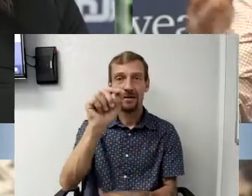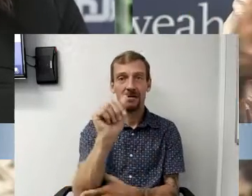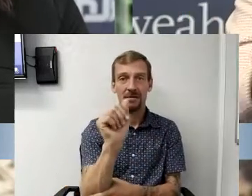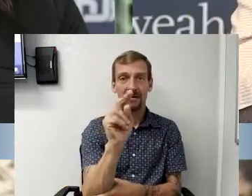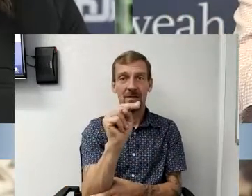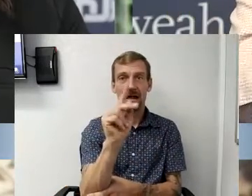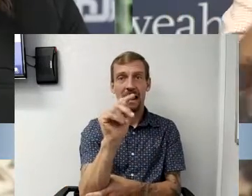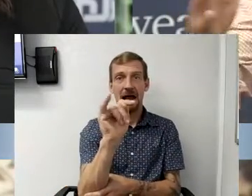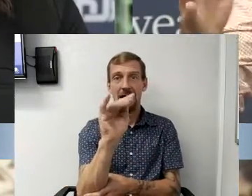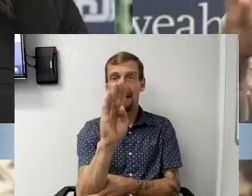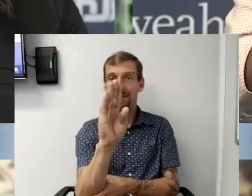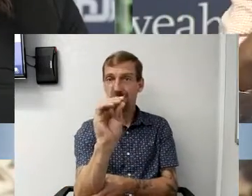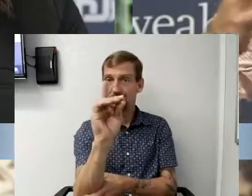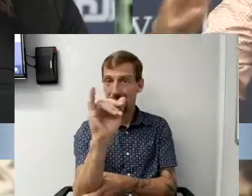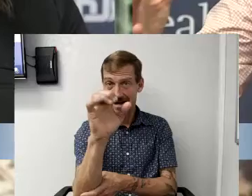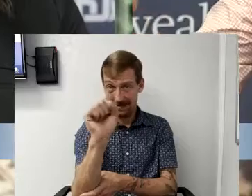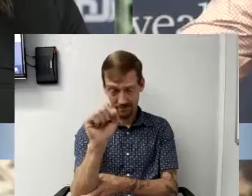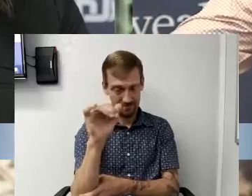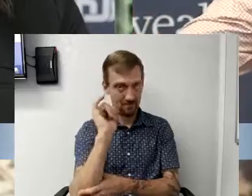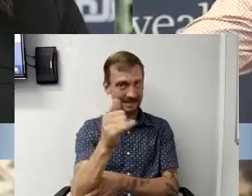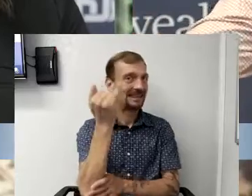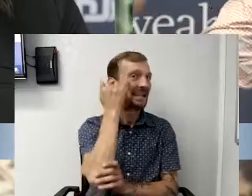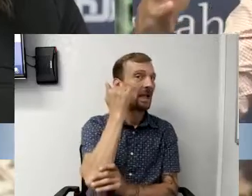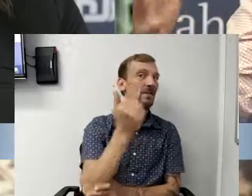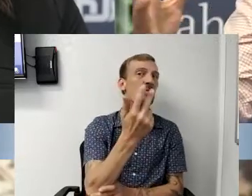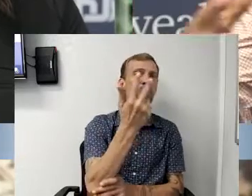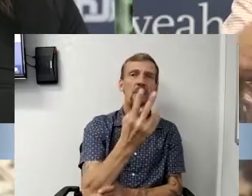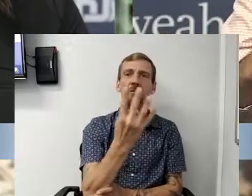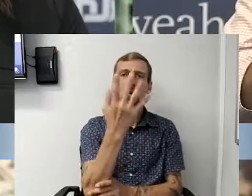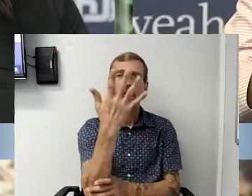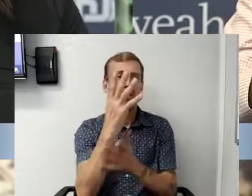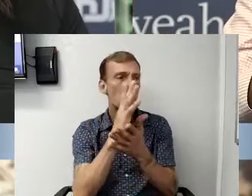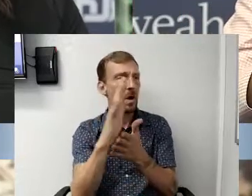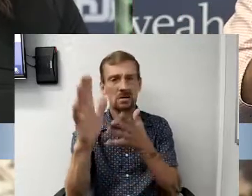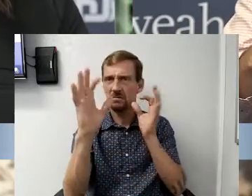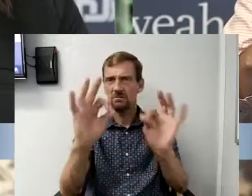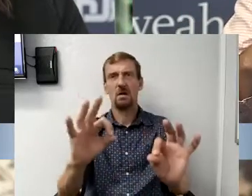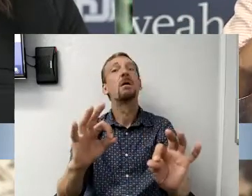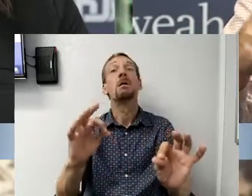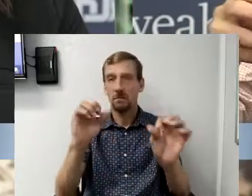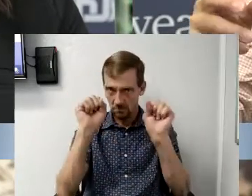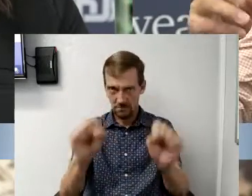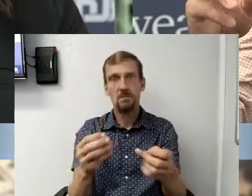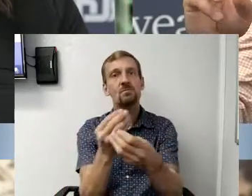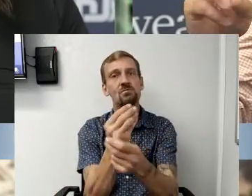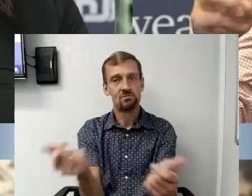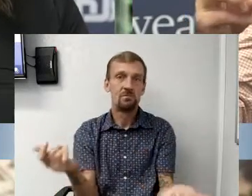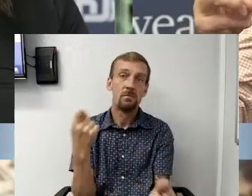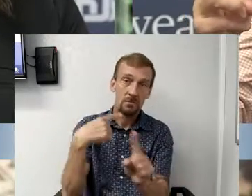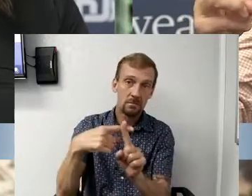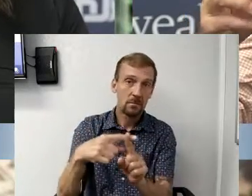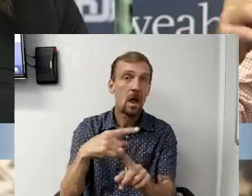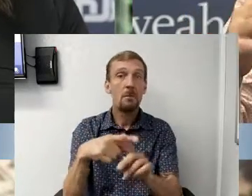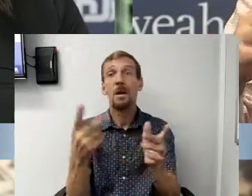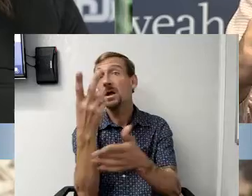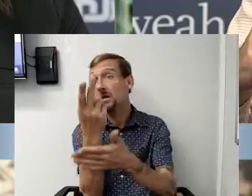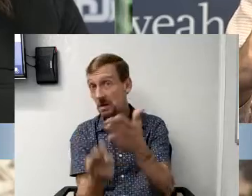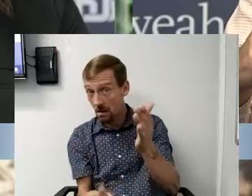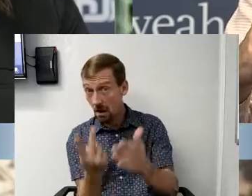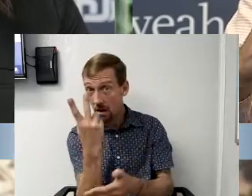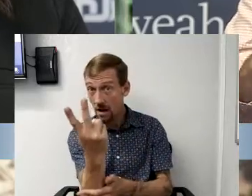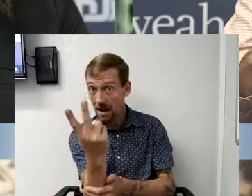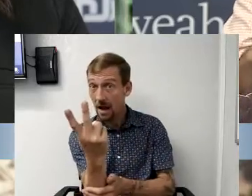and recovered and it's been 3, 4, 5 weeks, it might be positive there. So some of them look for both things, and if it's